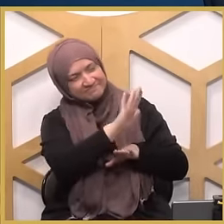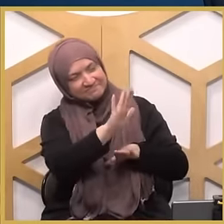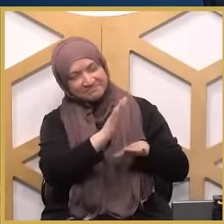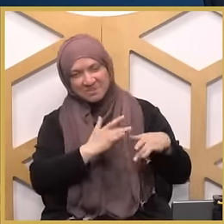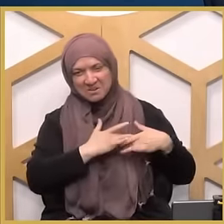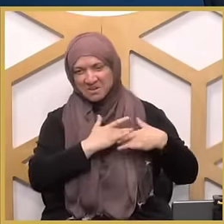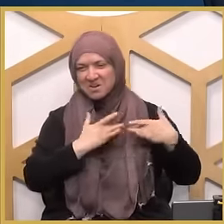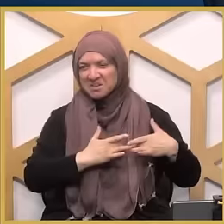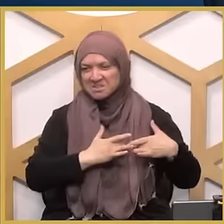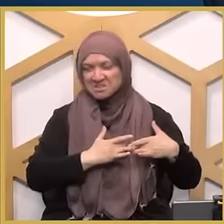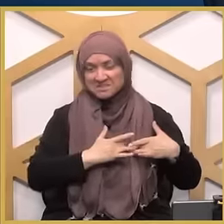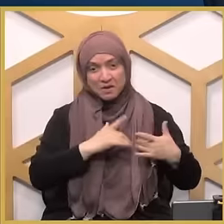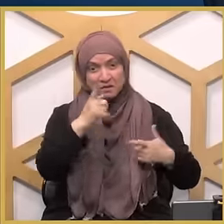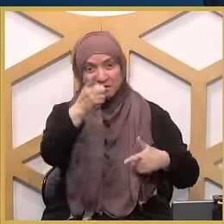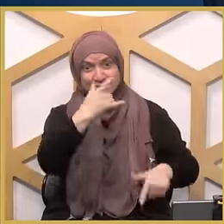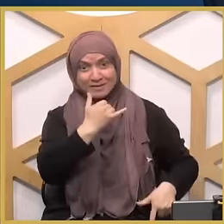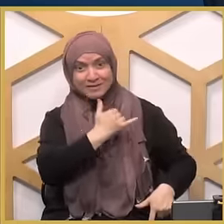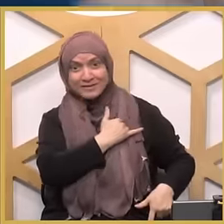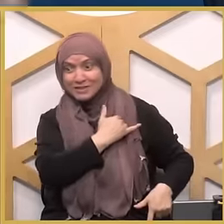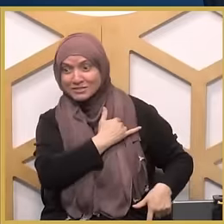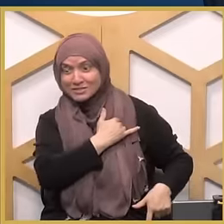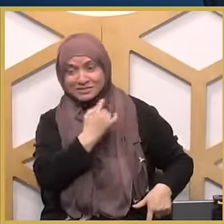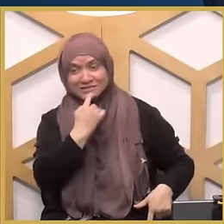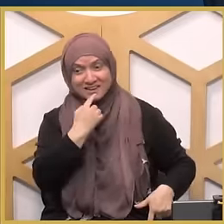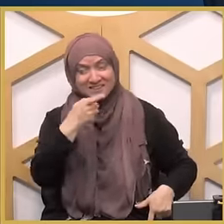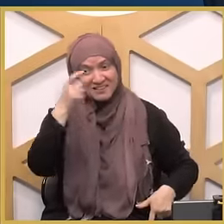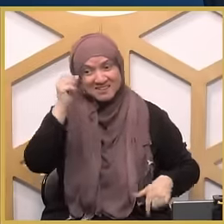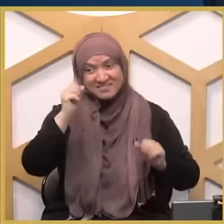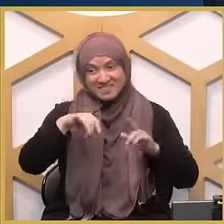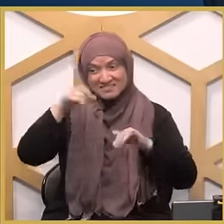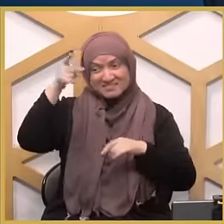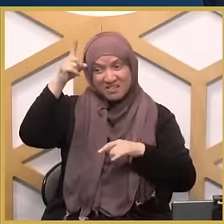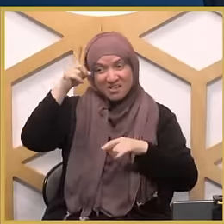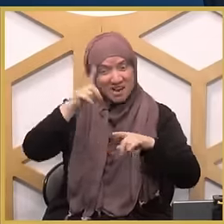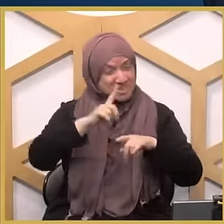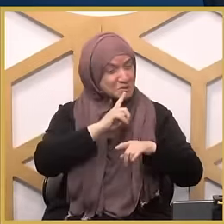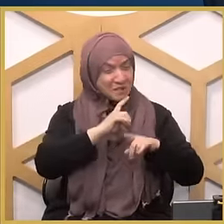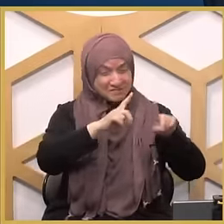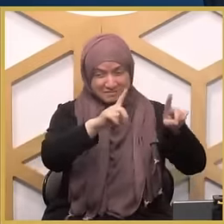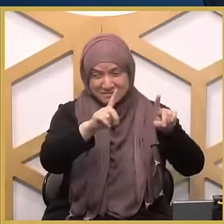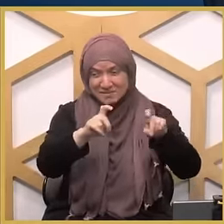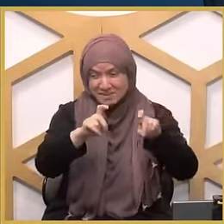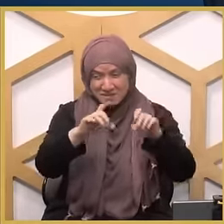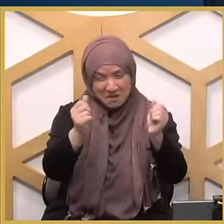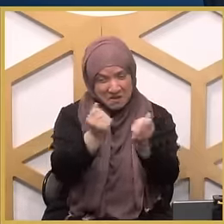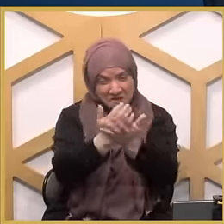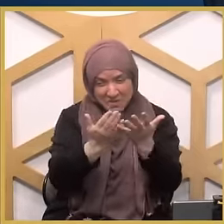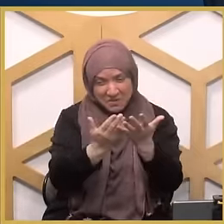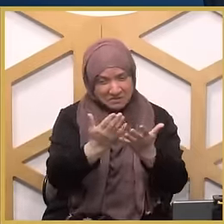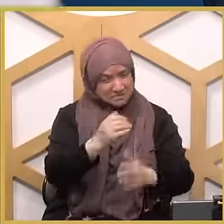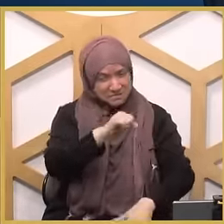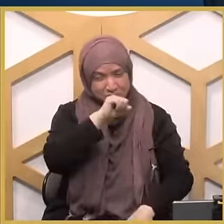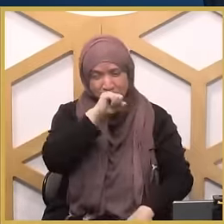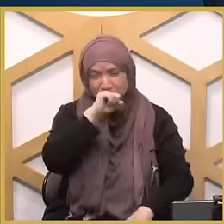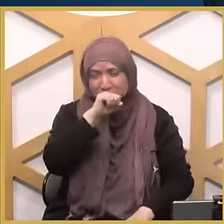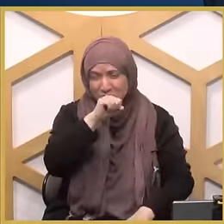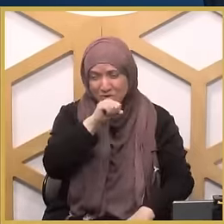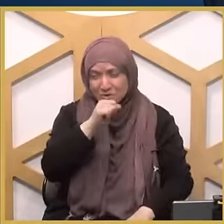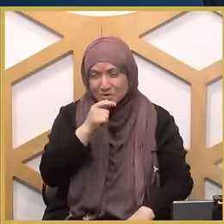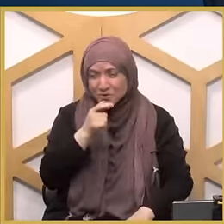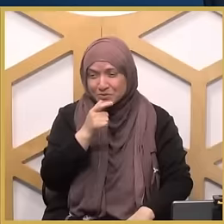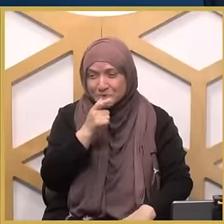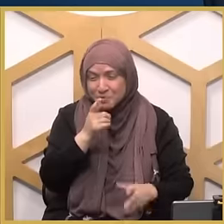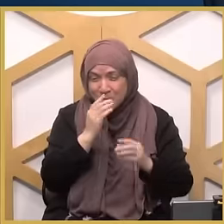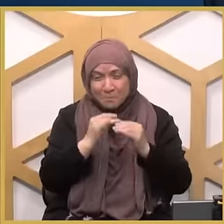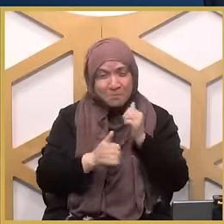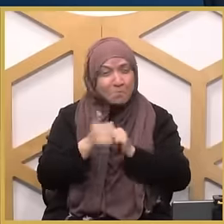Yeah. Not just Maryam, not just Uthman, Ibrahim alayhi salam. Yeah, subhanAllah. What was the thing Ibrahim was looking for all